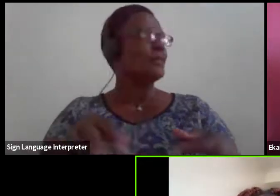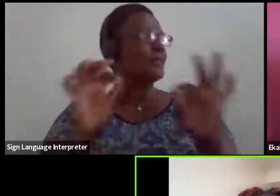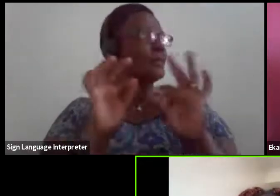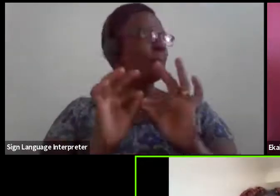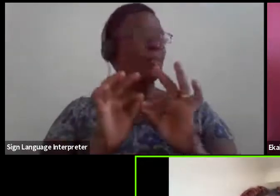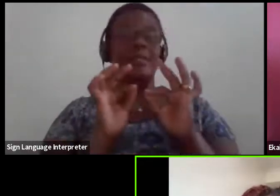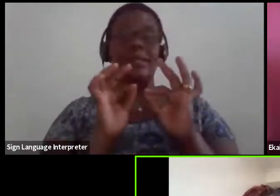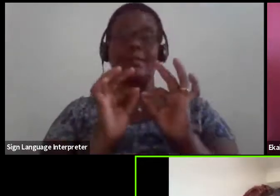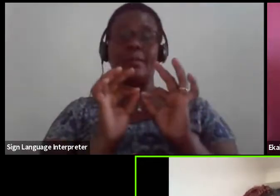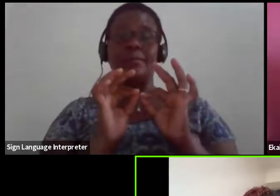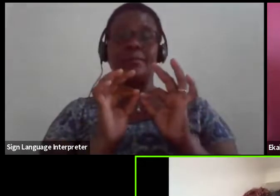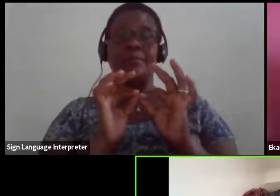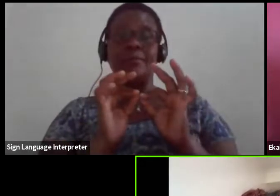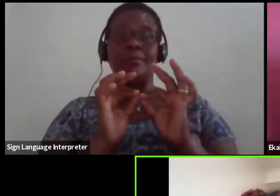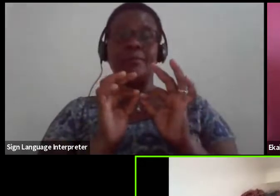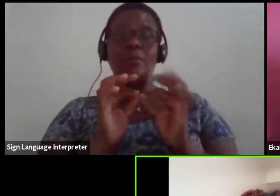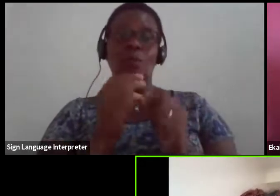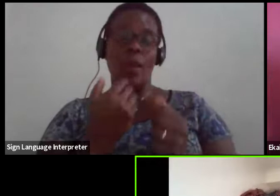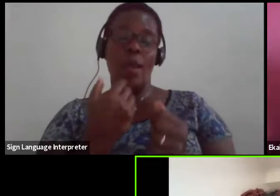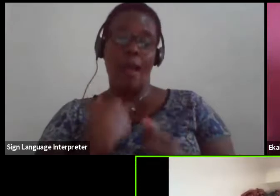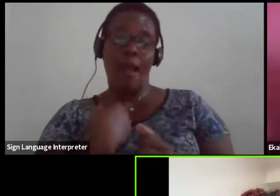have two phenomenal